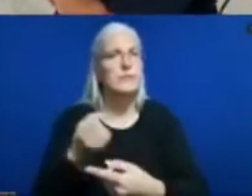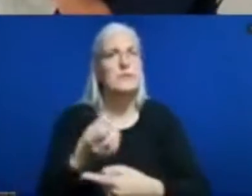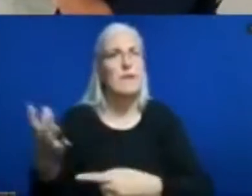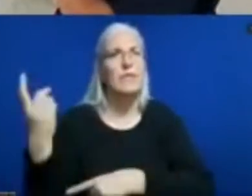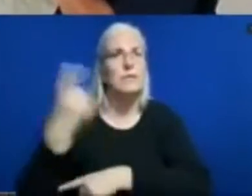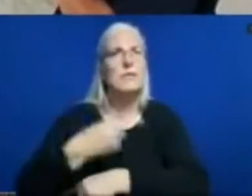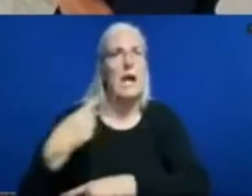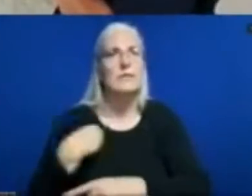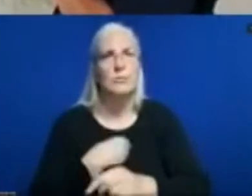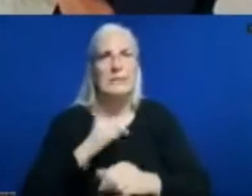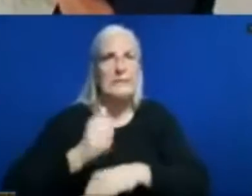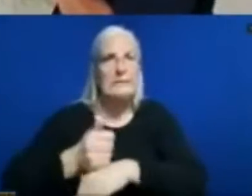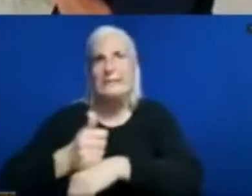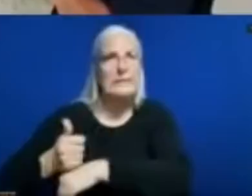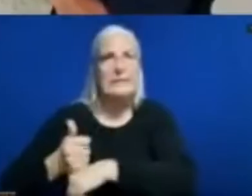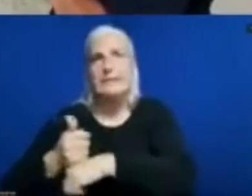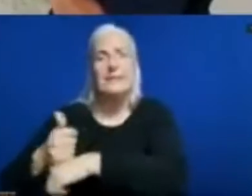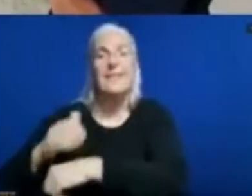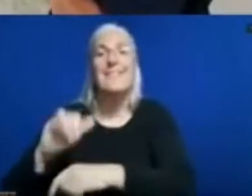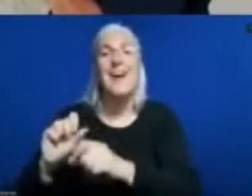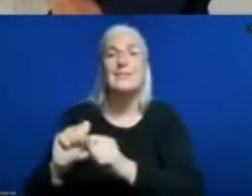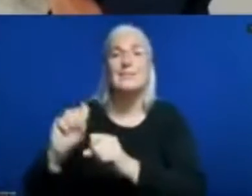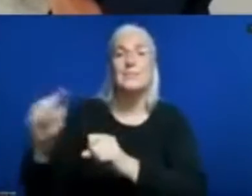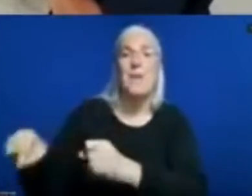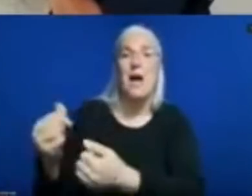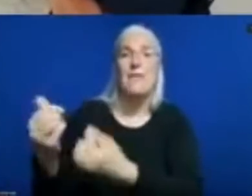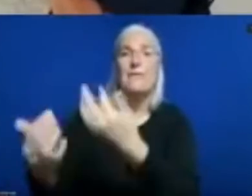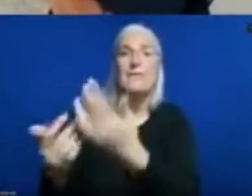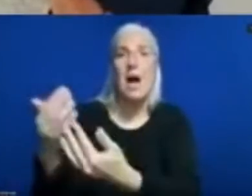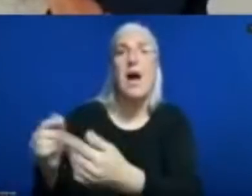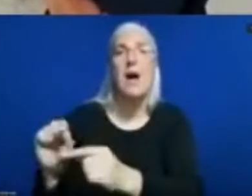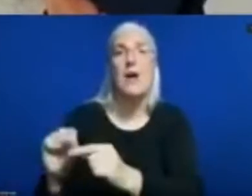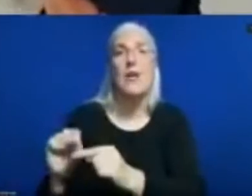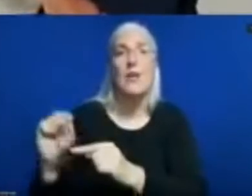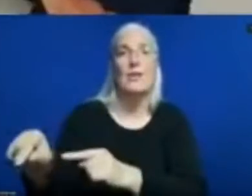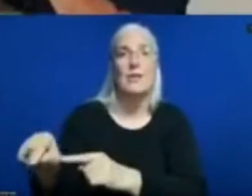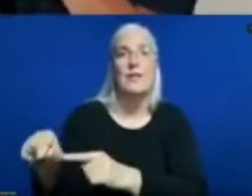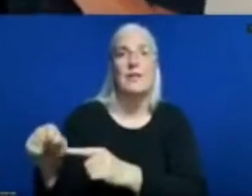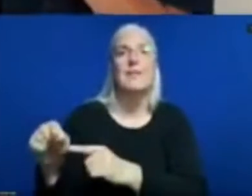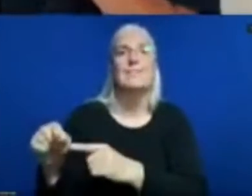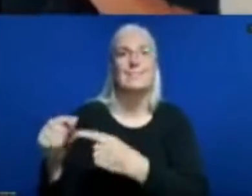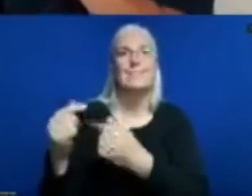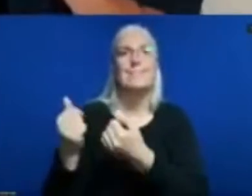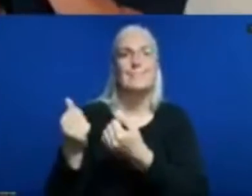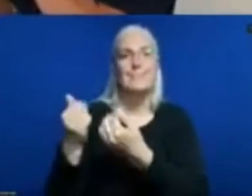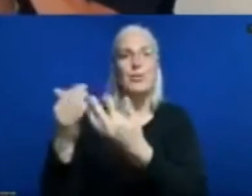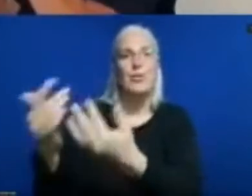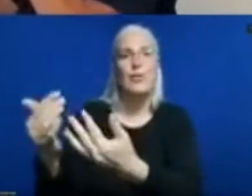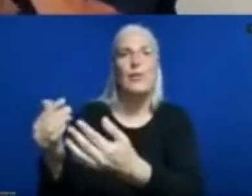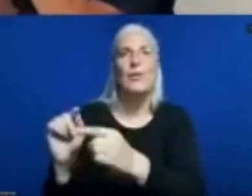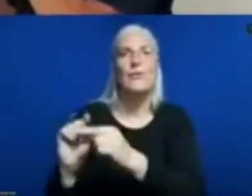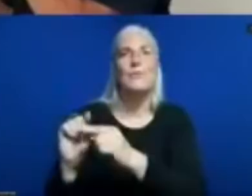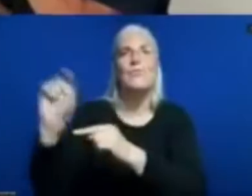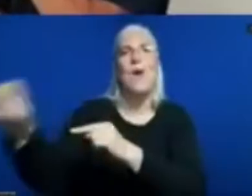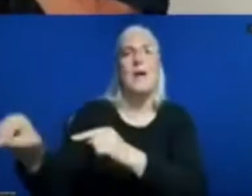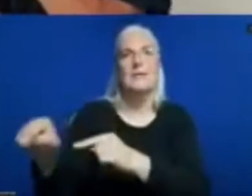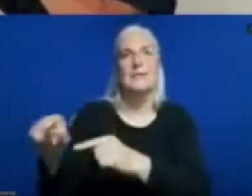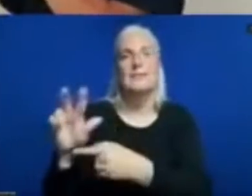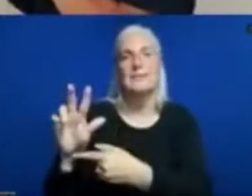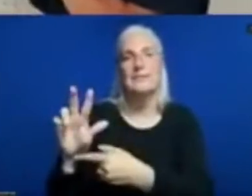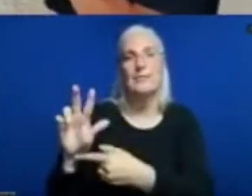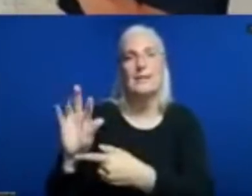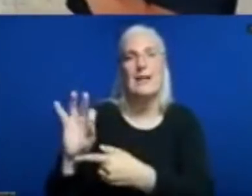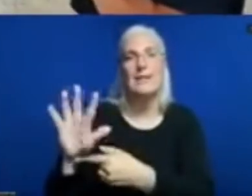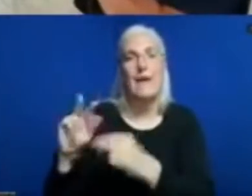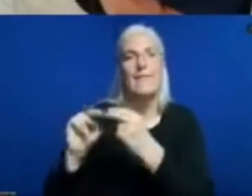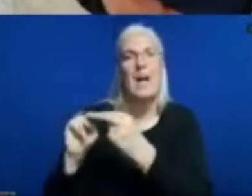has burned, and a couple days ago, burned across 395. Did burn around some of the structures. We were able to do a lot